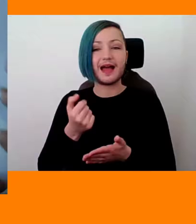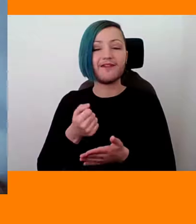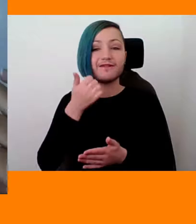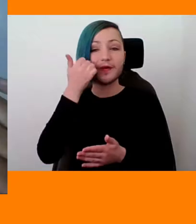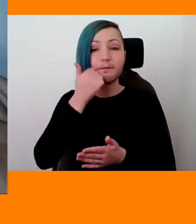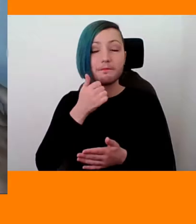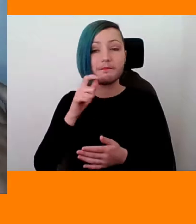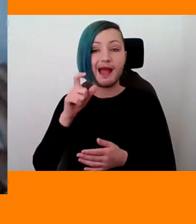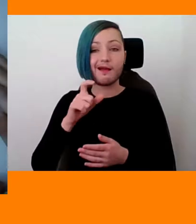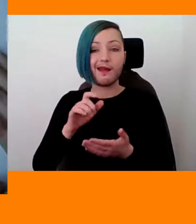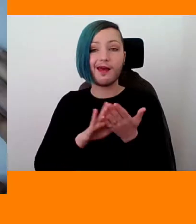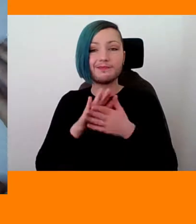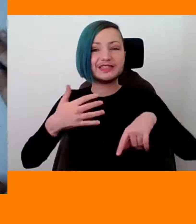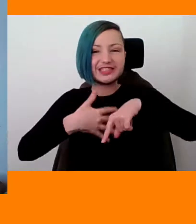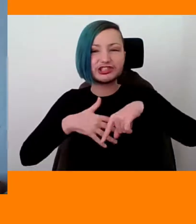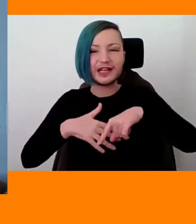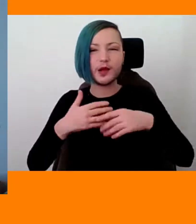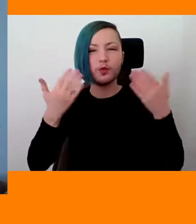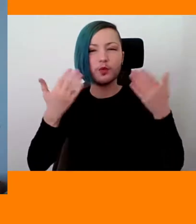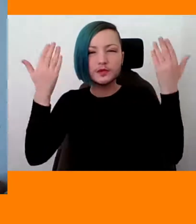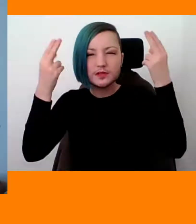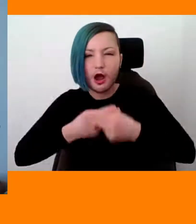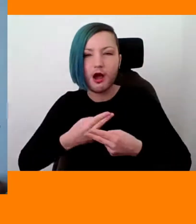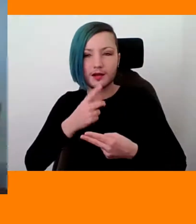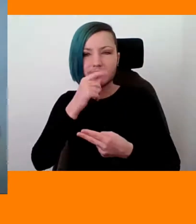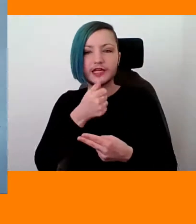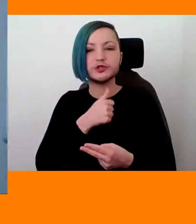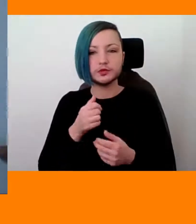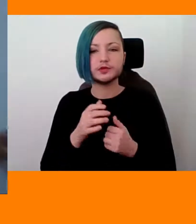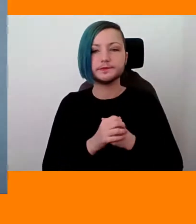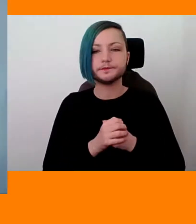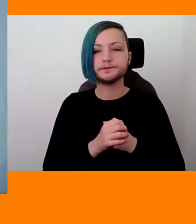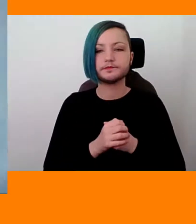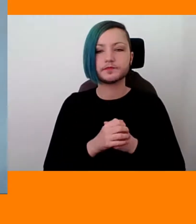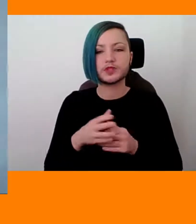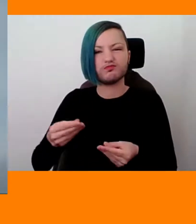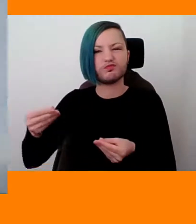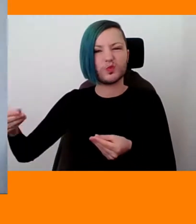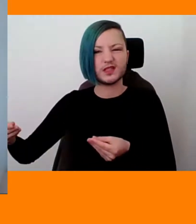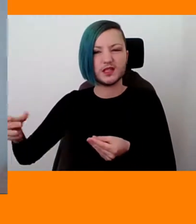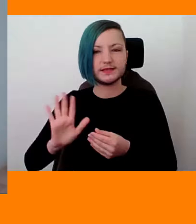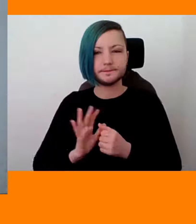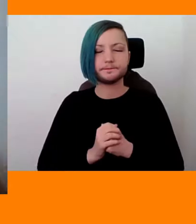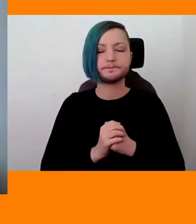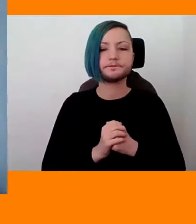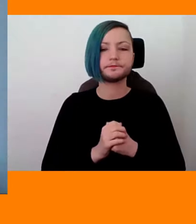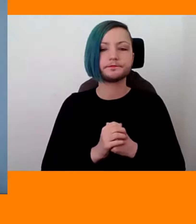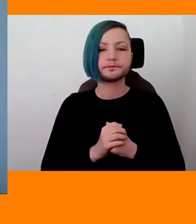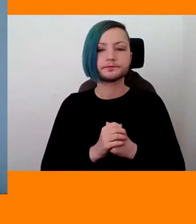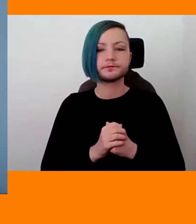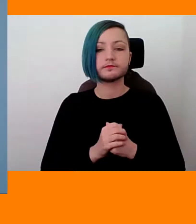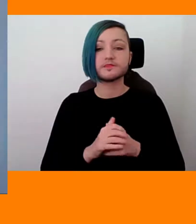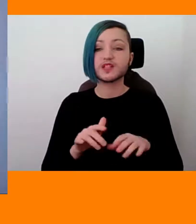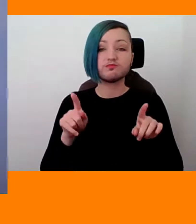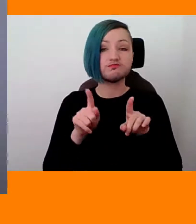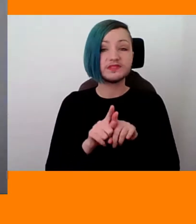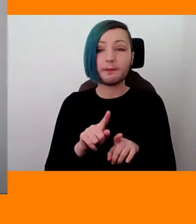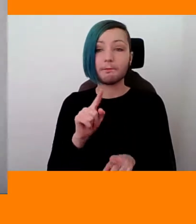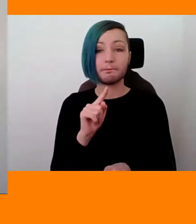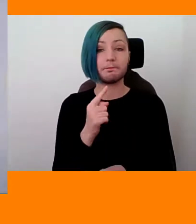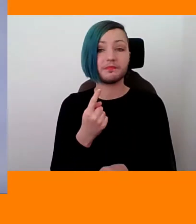here ready for the deep, deep shadows. So just put that to the side if you've got one. And what we're going to do is the same as what we did with the first